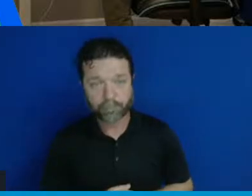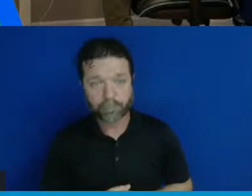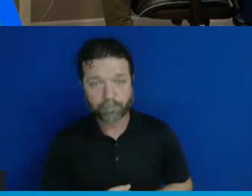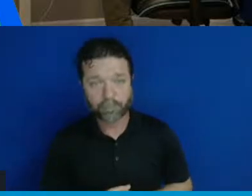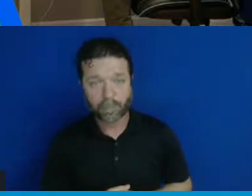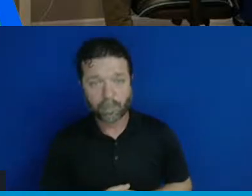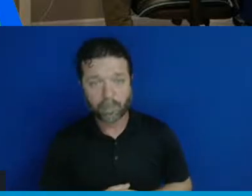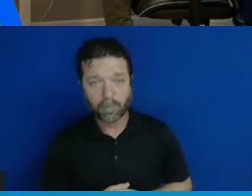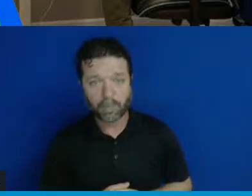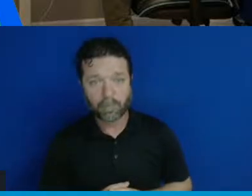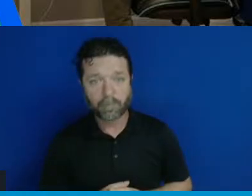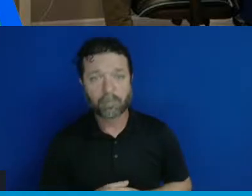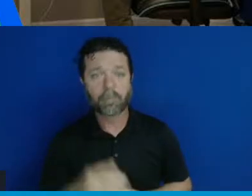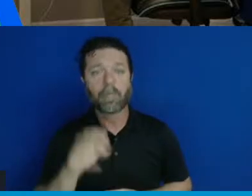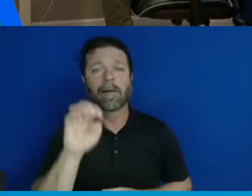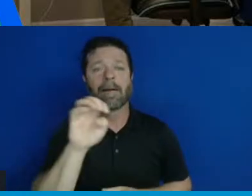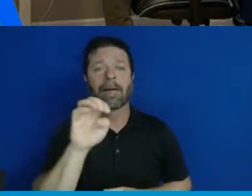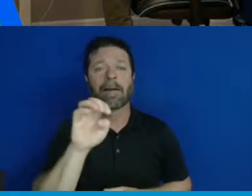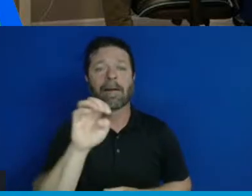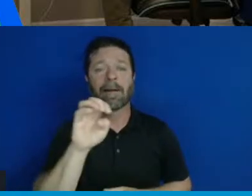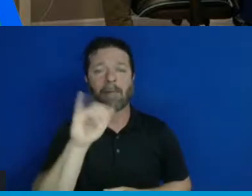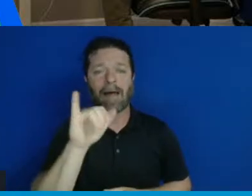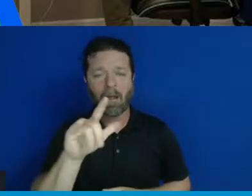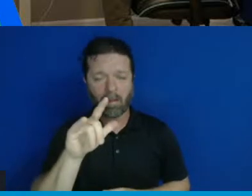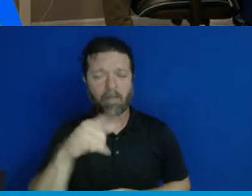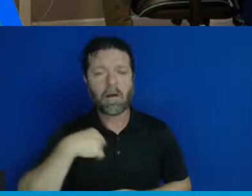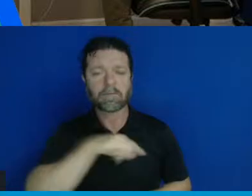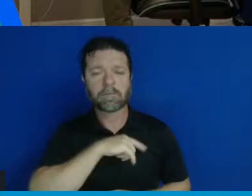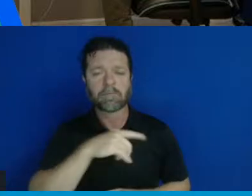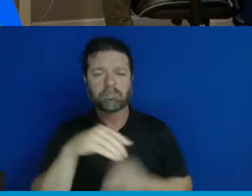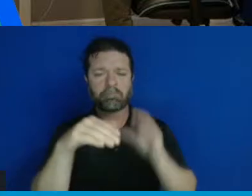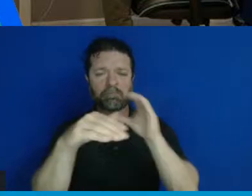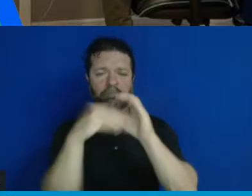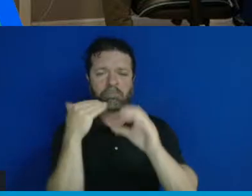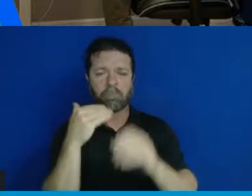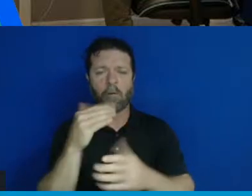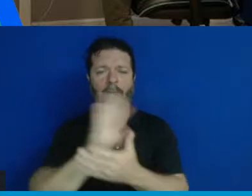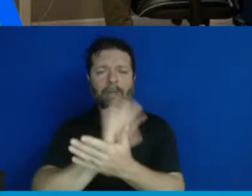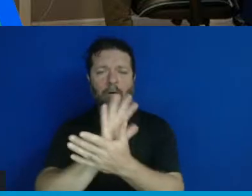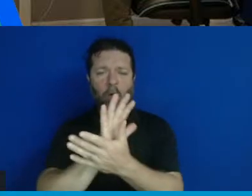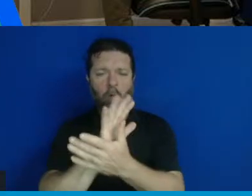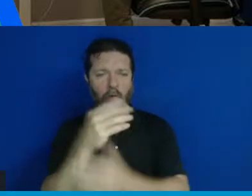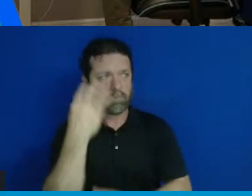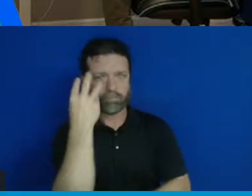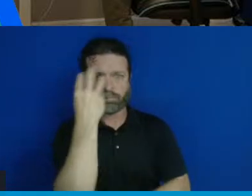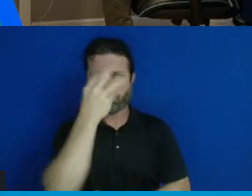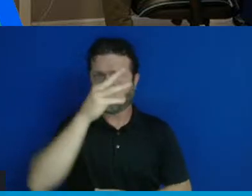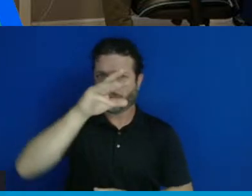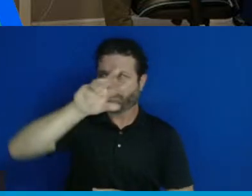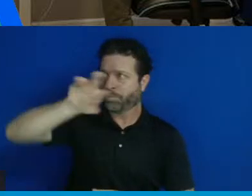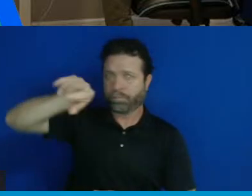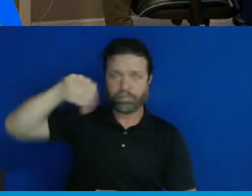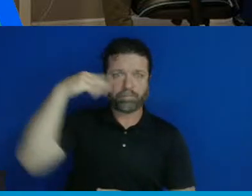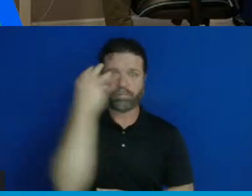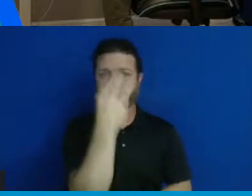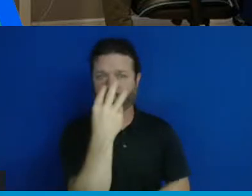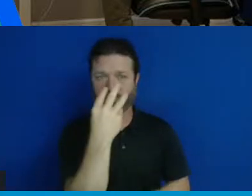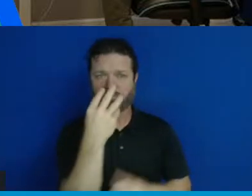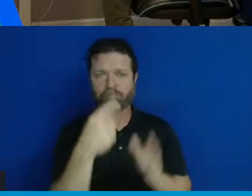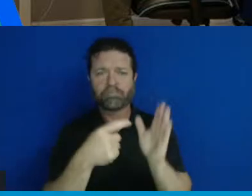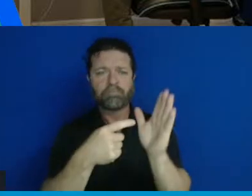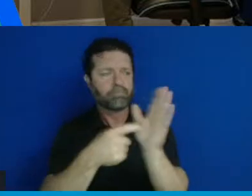your video and making sure that you do show in the video, you do show all of the requirements that we ask